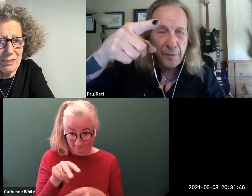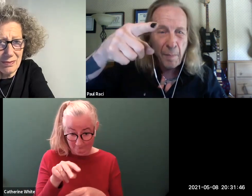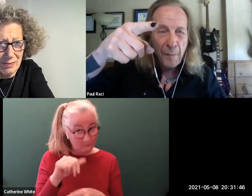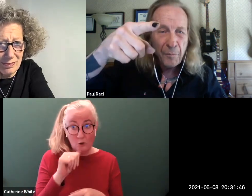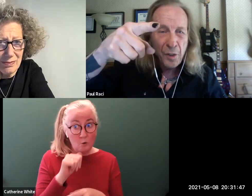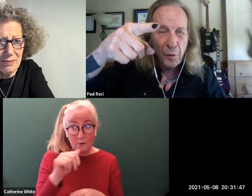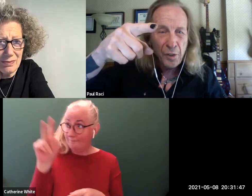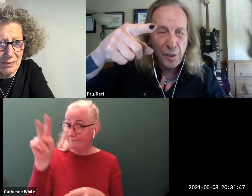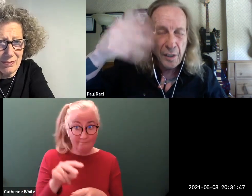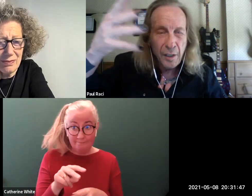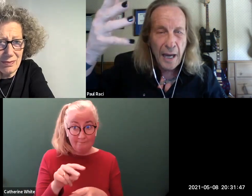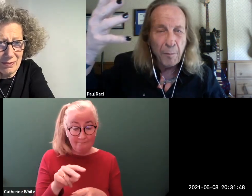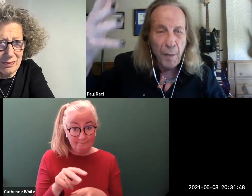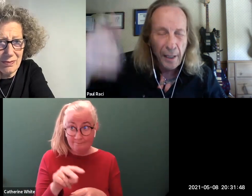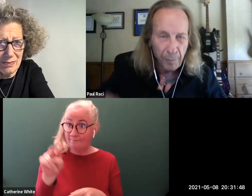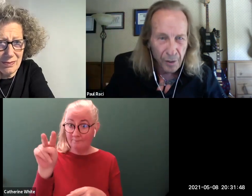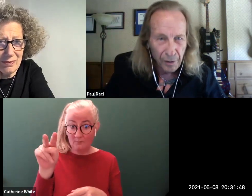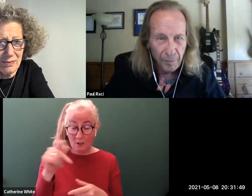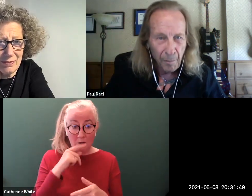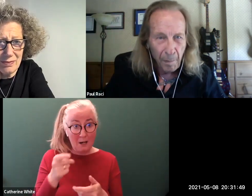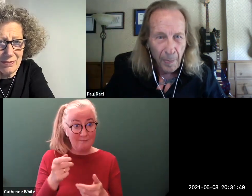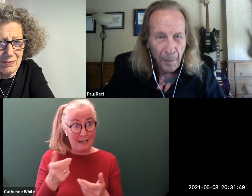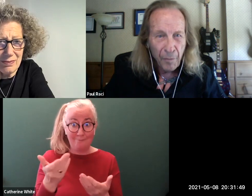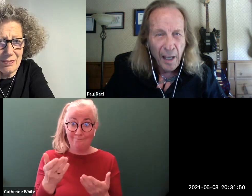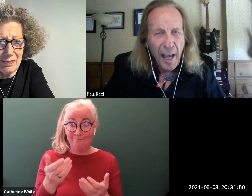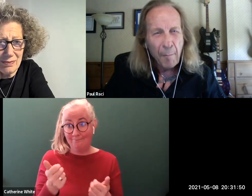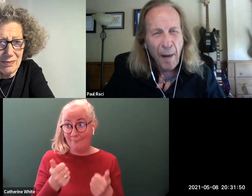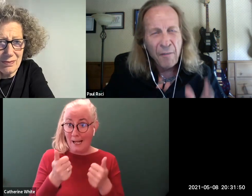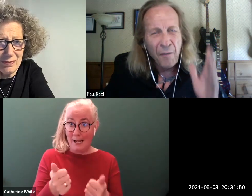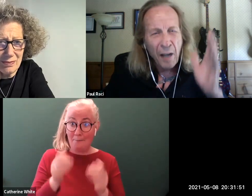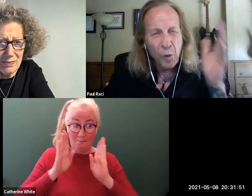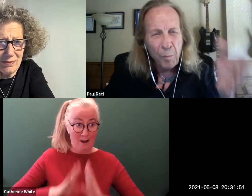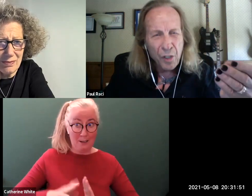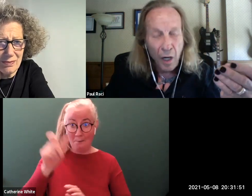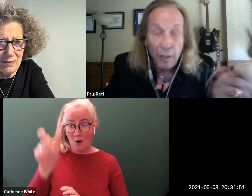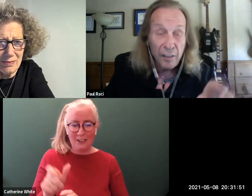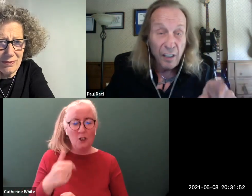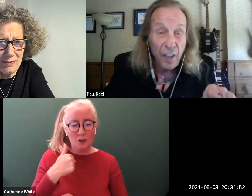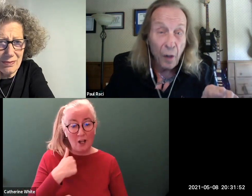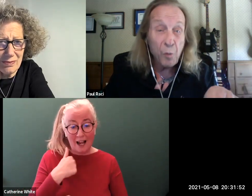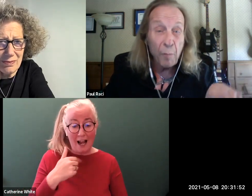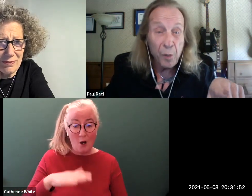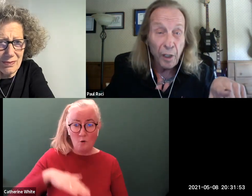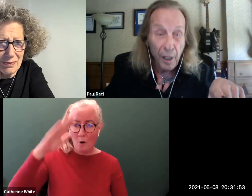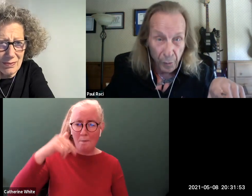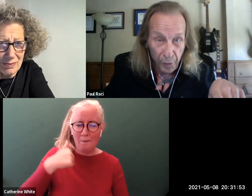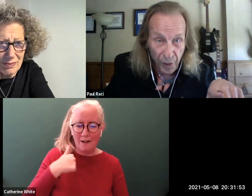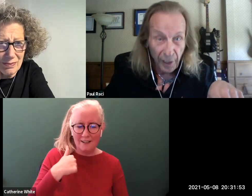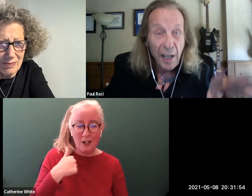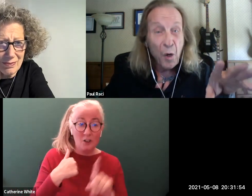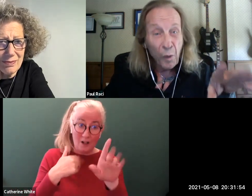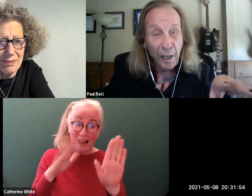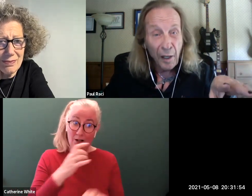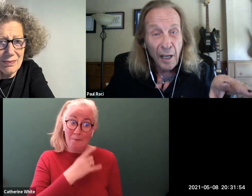but to the able-bodied person. And I grew up in Chicago. I just want to be totally honest with you,